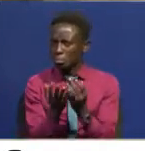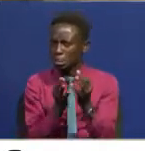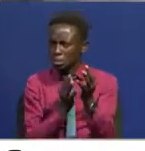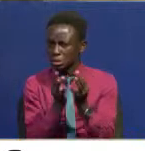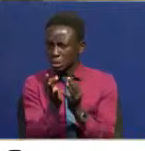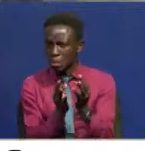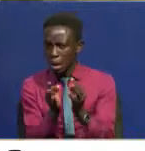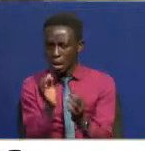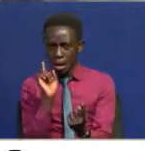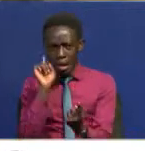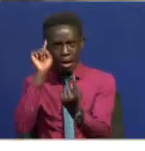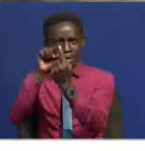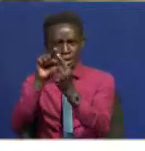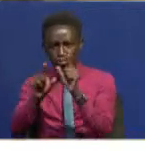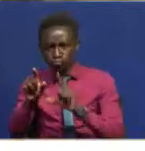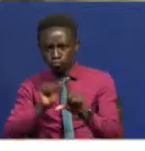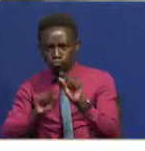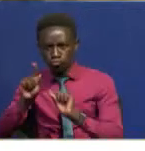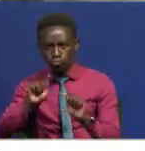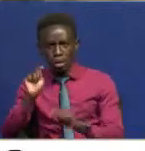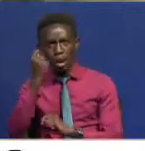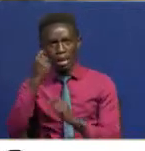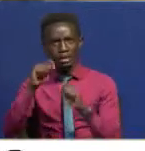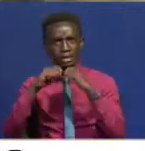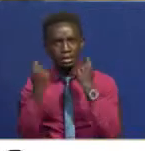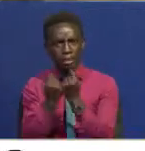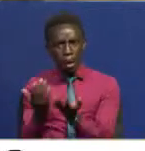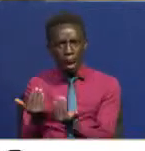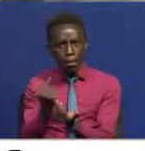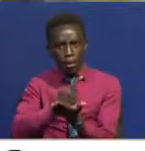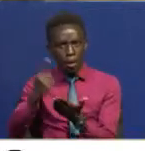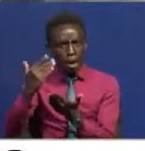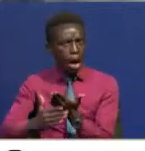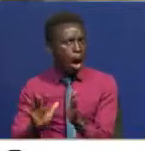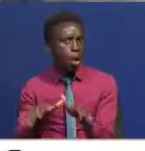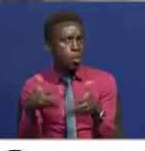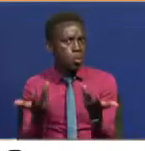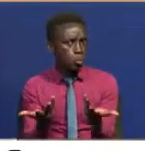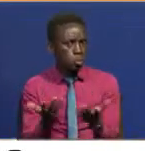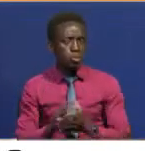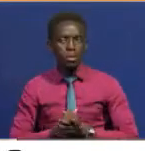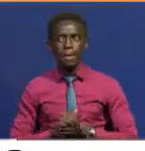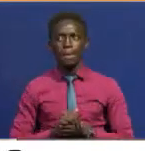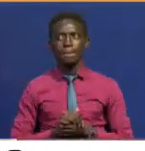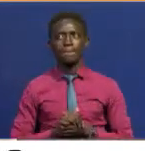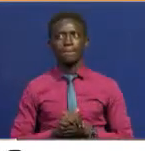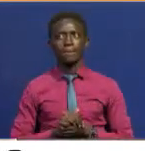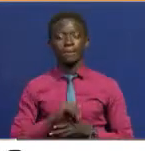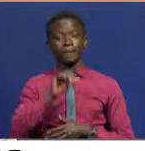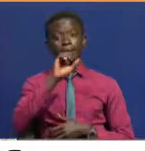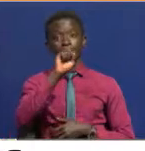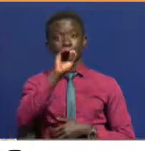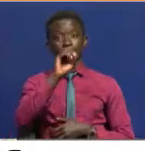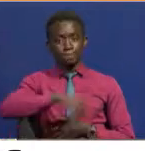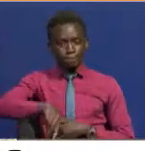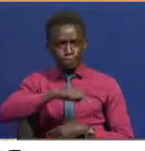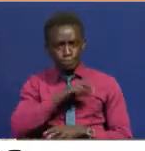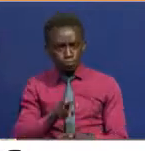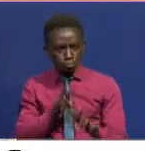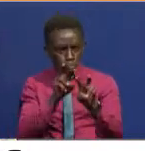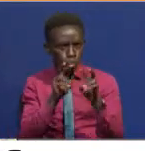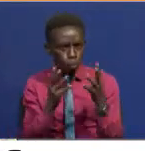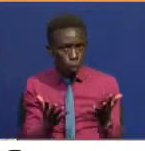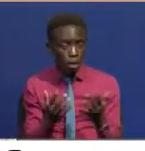towards selecting the Kenyan team, which is going to be happening in this coming weekend. Okay, so what we look at is first of all